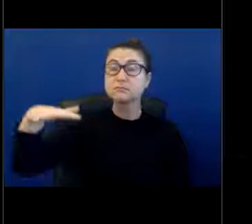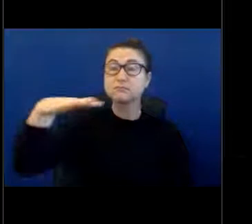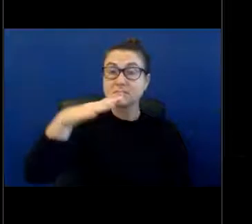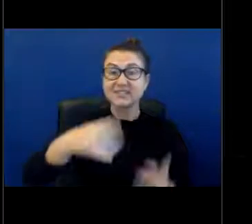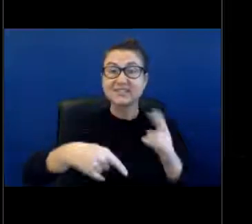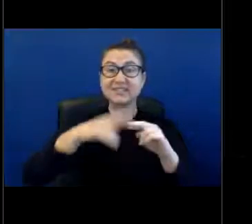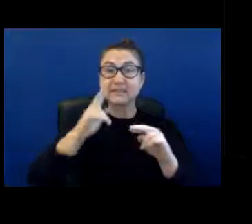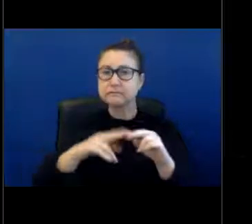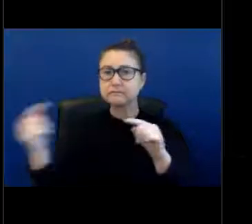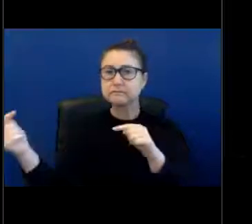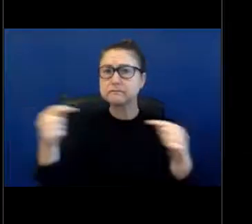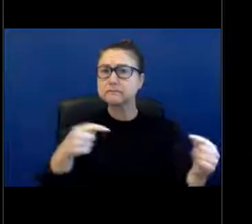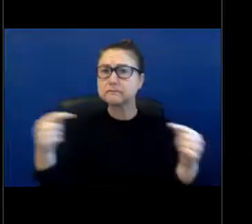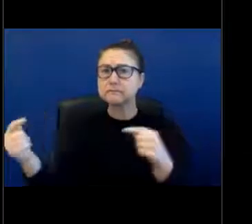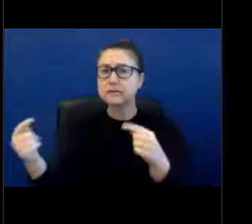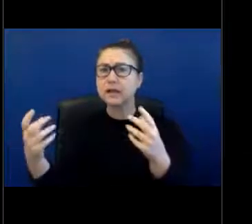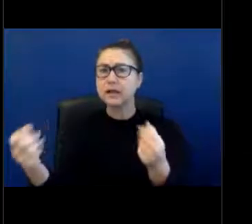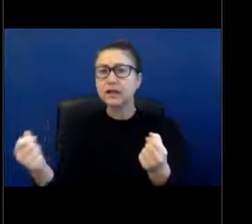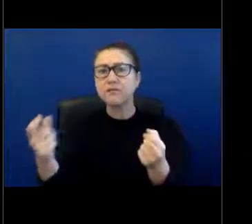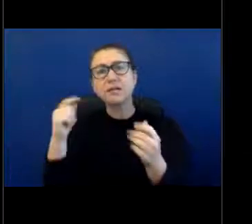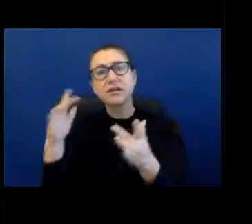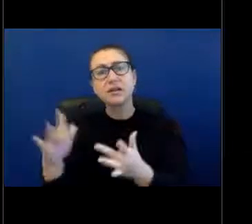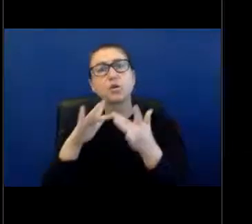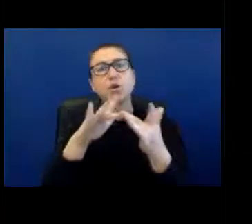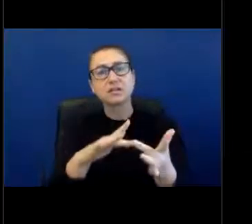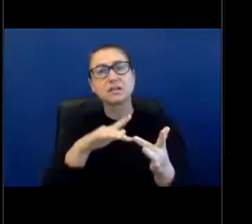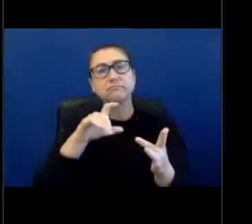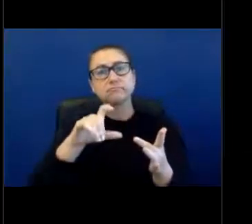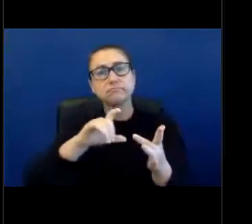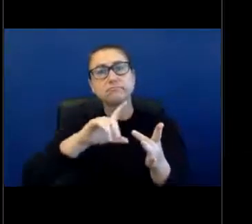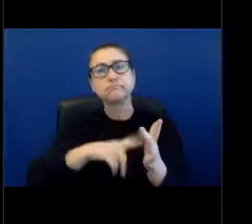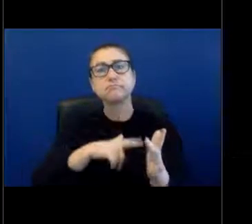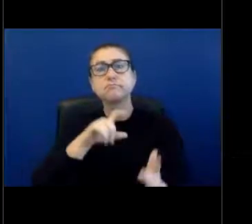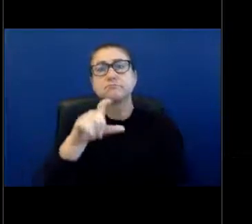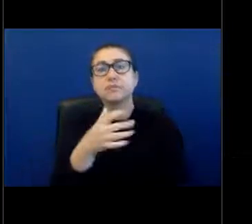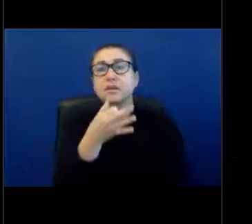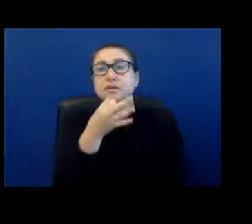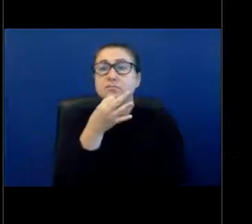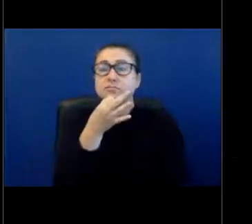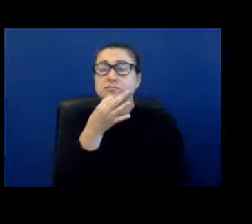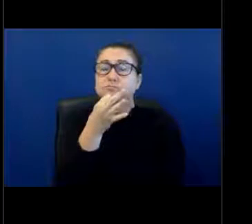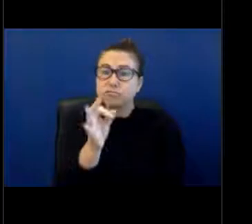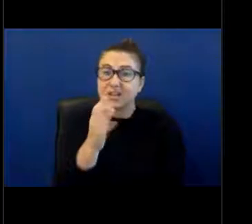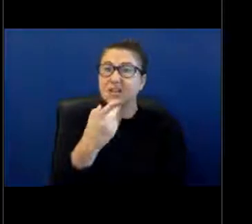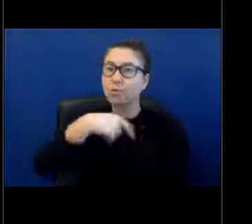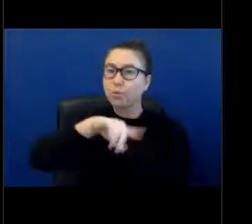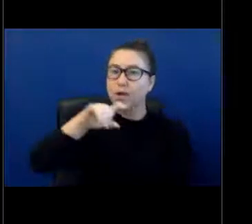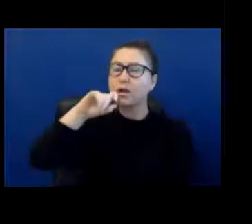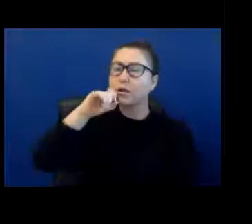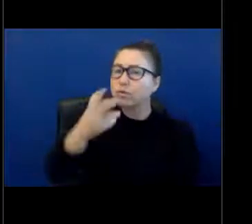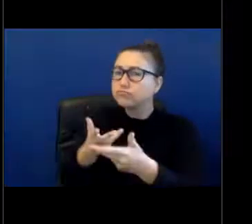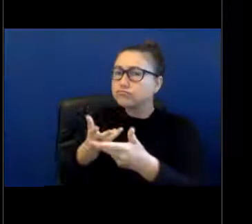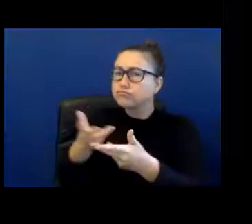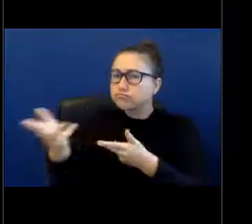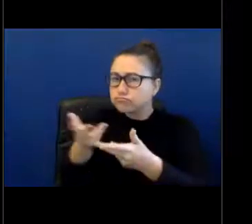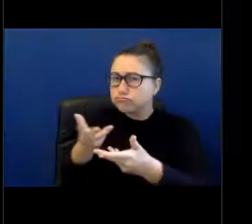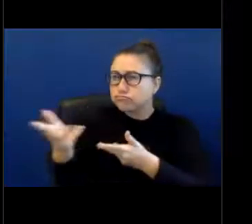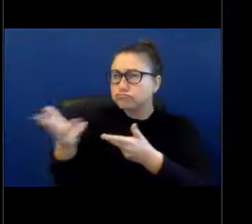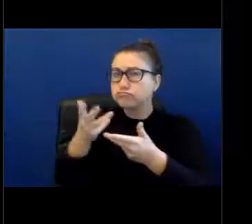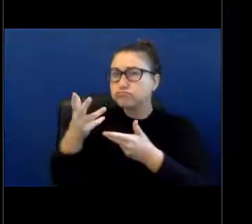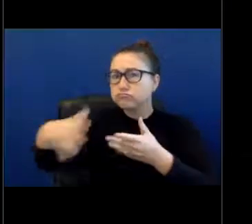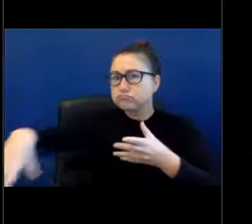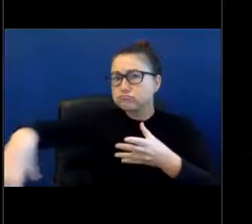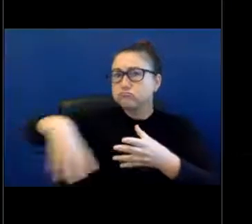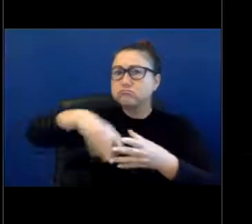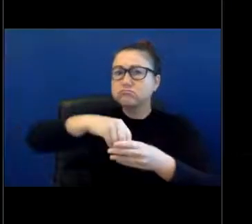dispute. They can contact the community justice centres, and we'll do an intake process with our case coordinators on the